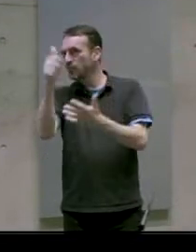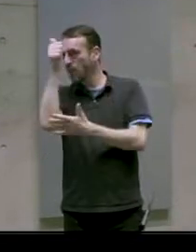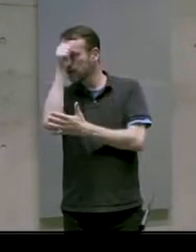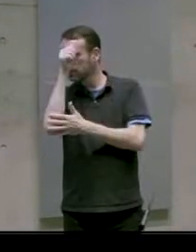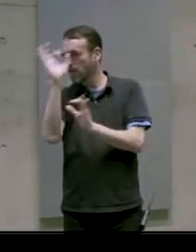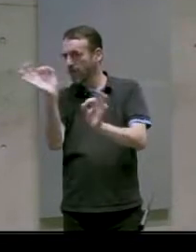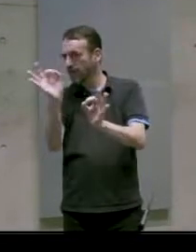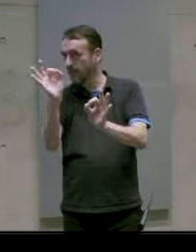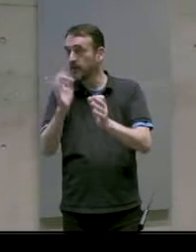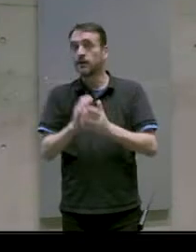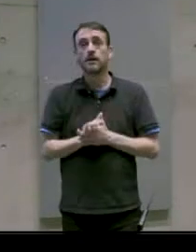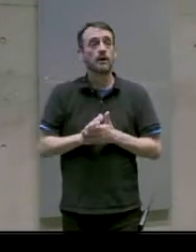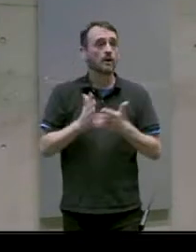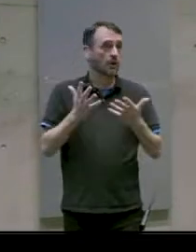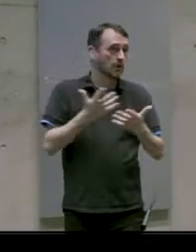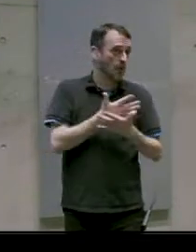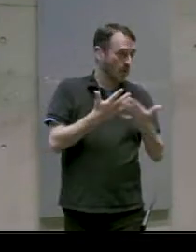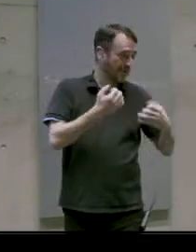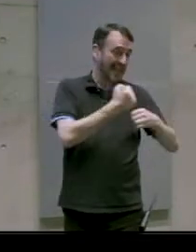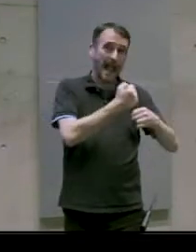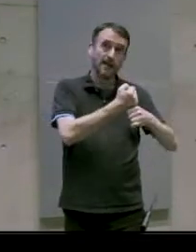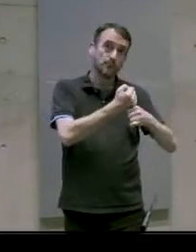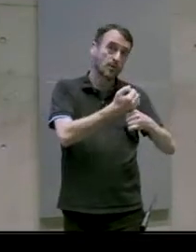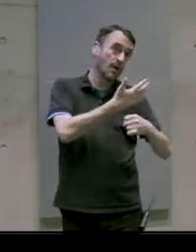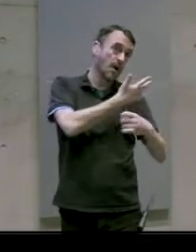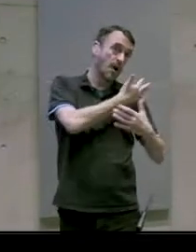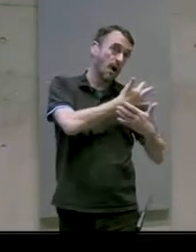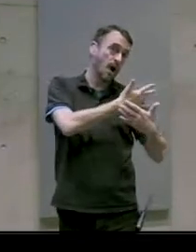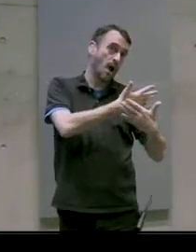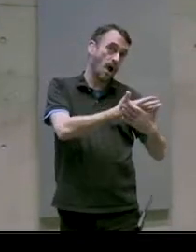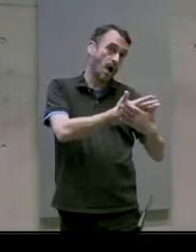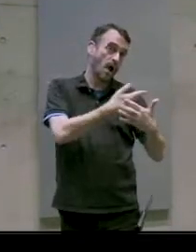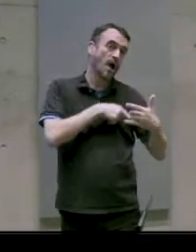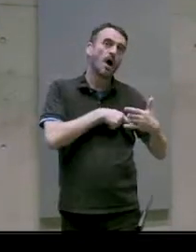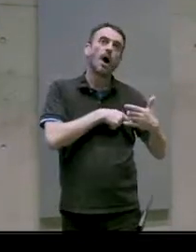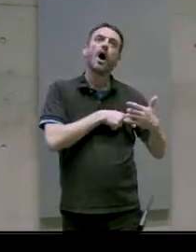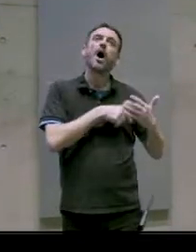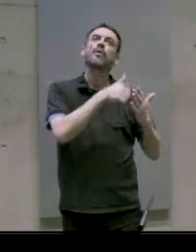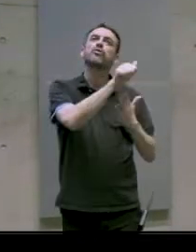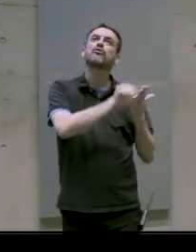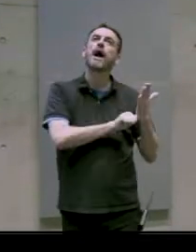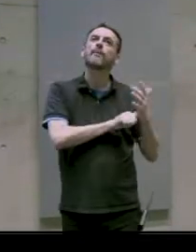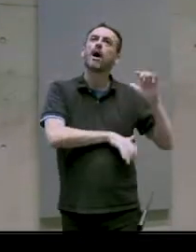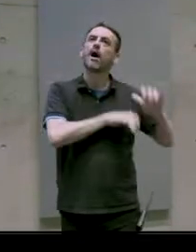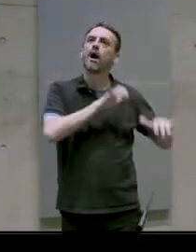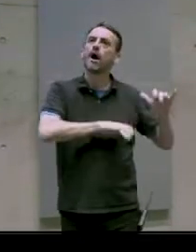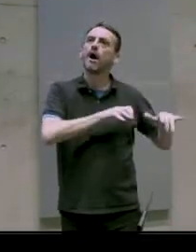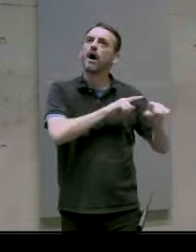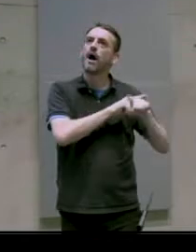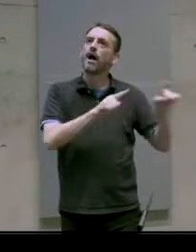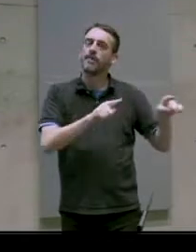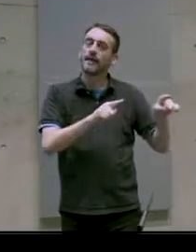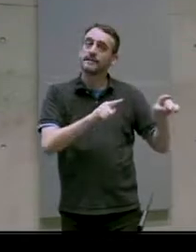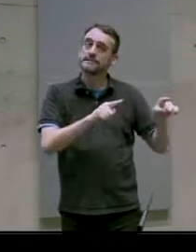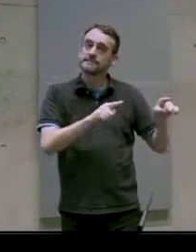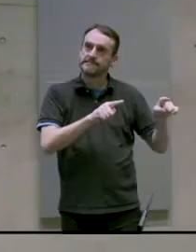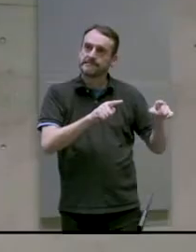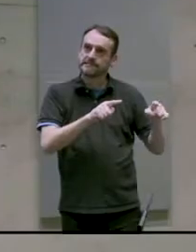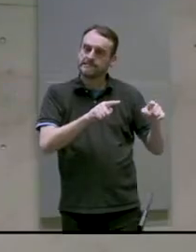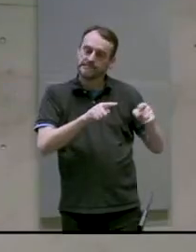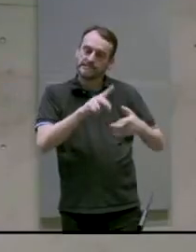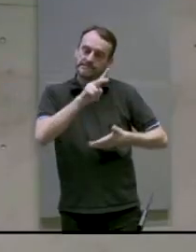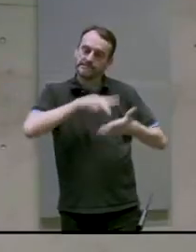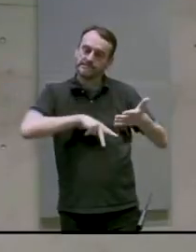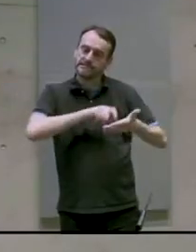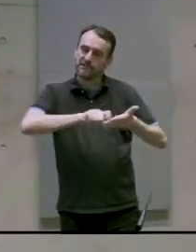of games, ours included in the early days, were written by programmers who frankly are pretty rubbish when it comes to literature